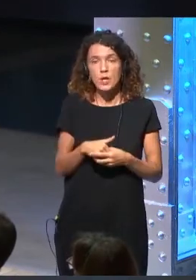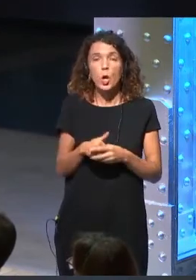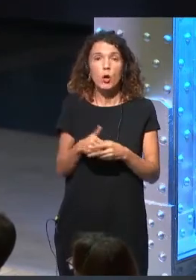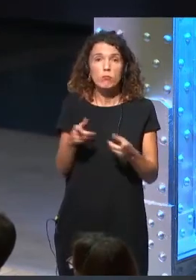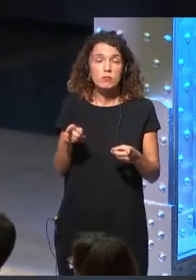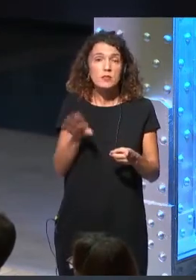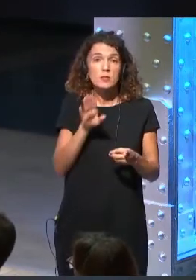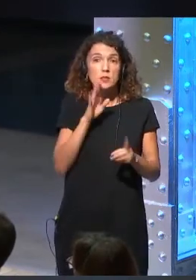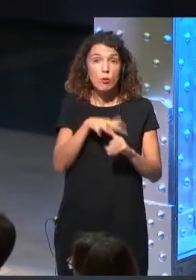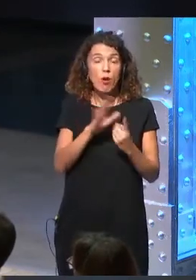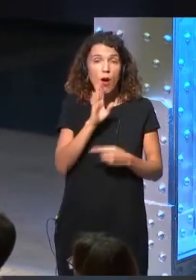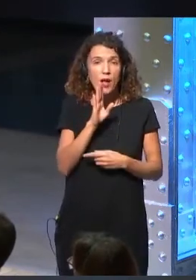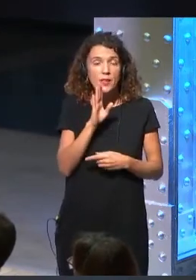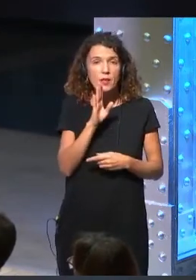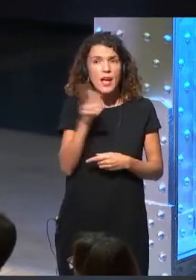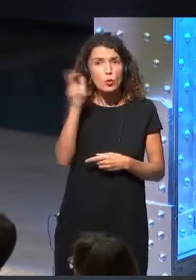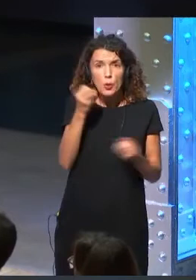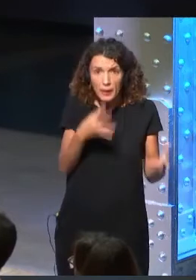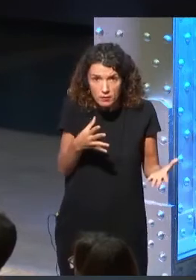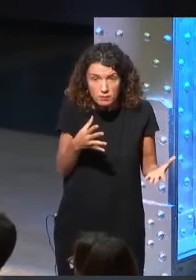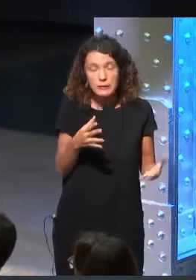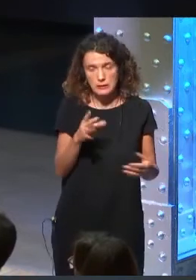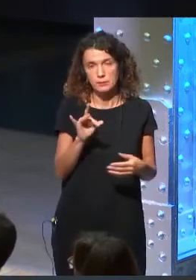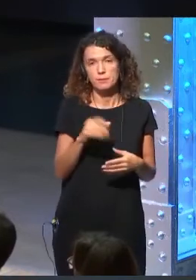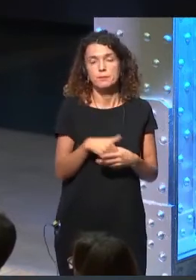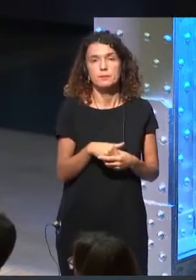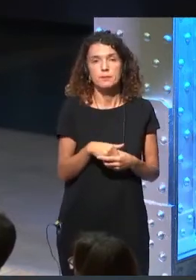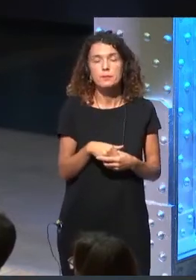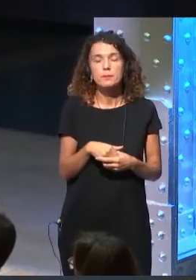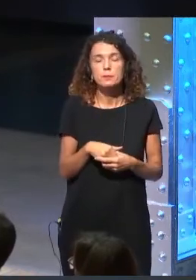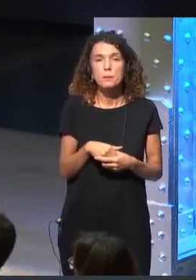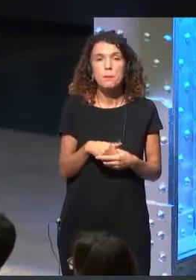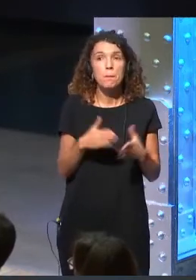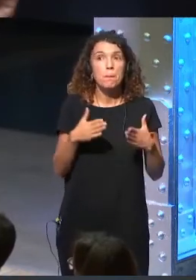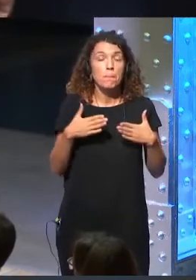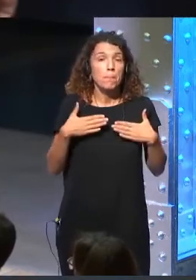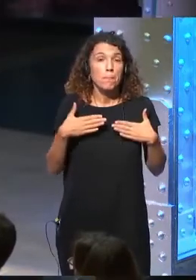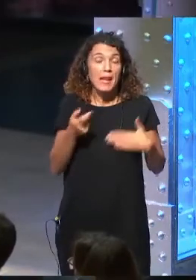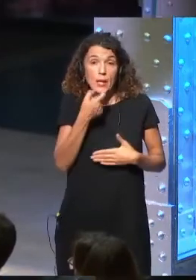I've gone off. No, I haven't. Every area of